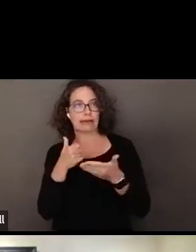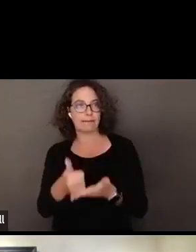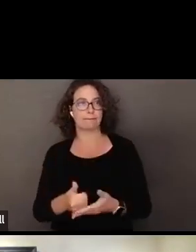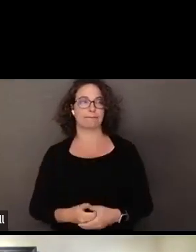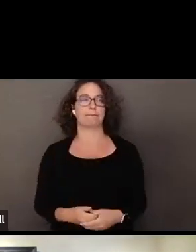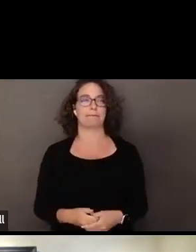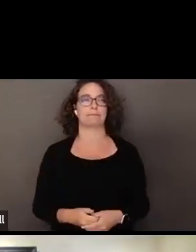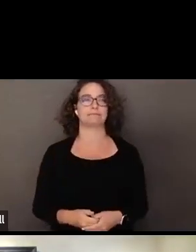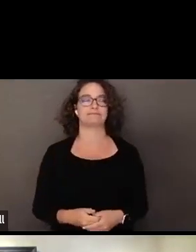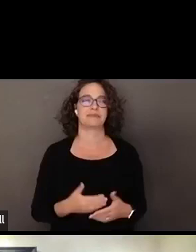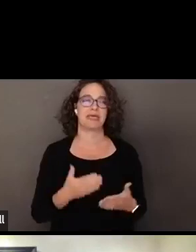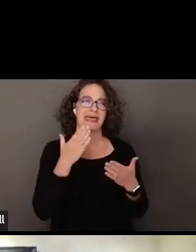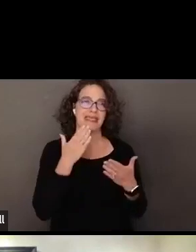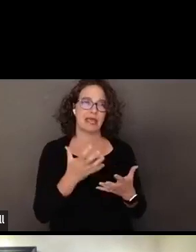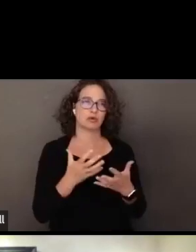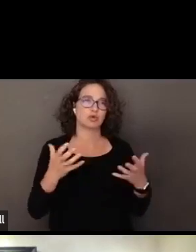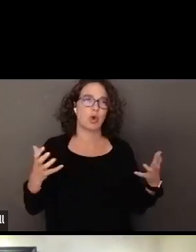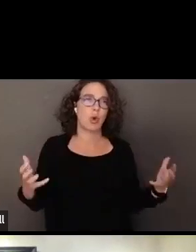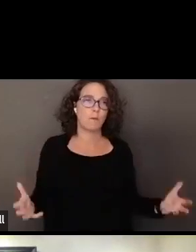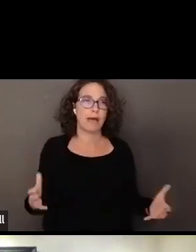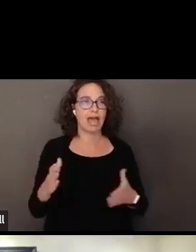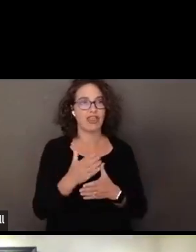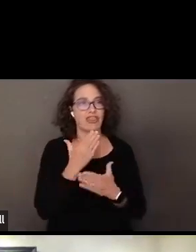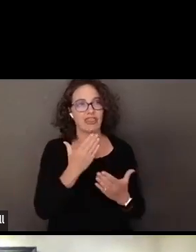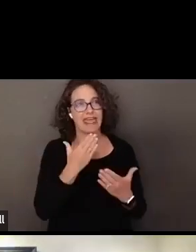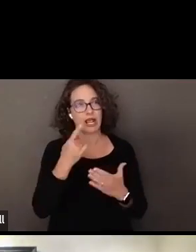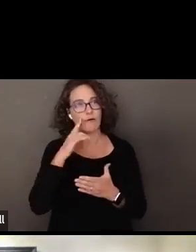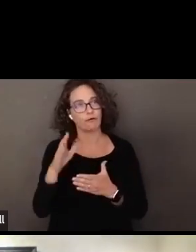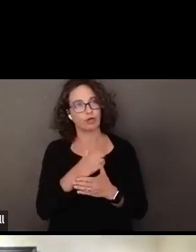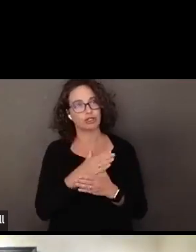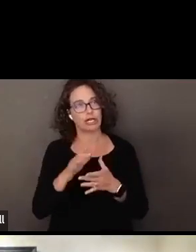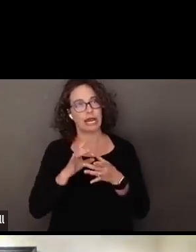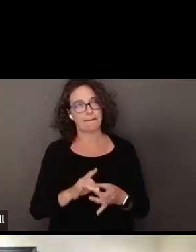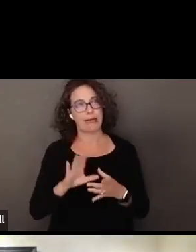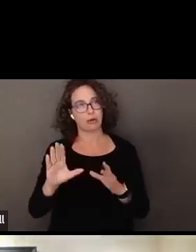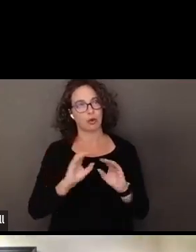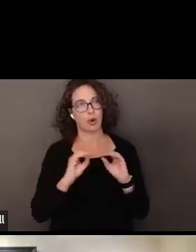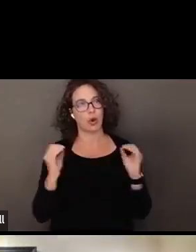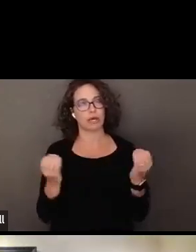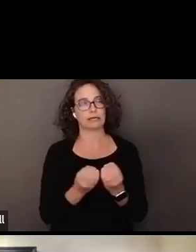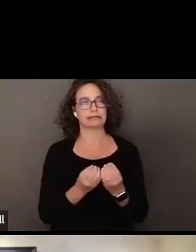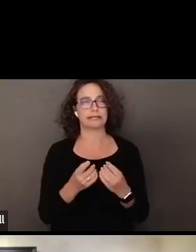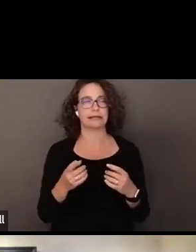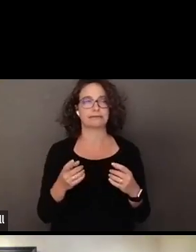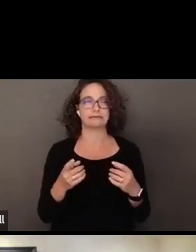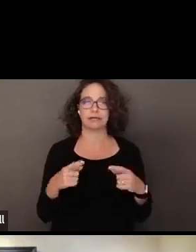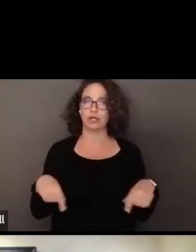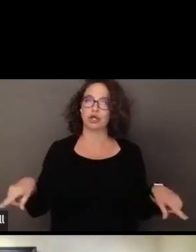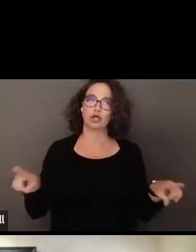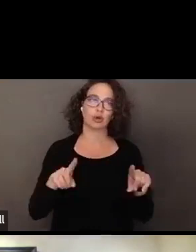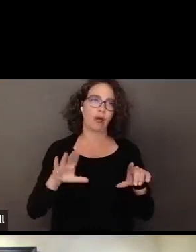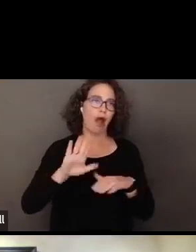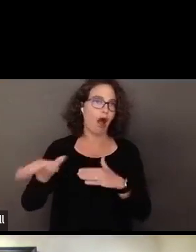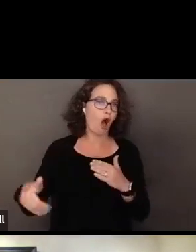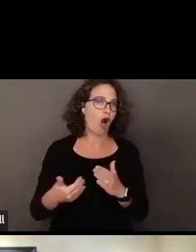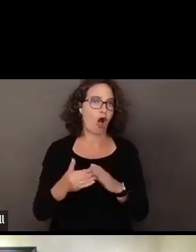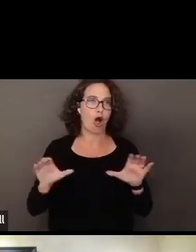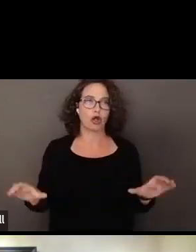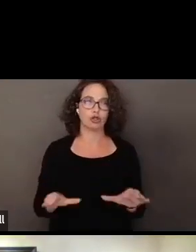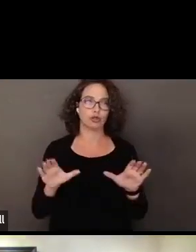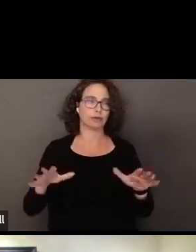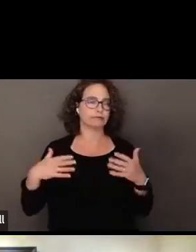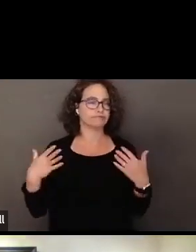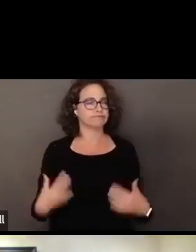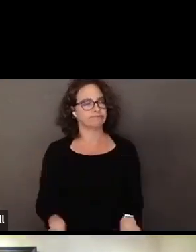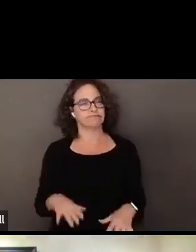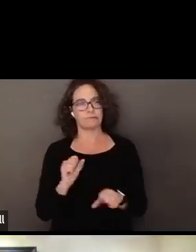Thank you so much. Thank you all for sharing a little bit about your organizations. You know, you all are all doing incredible work to help support our